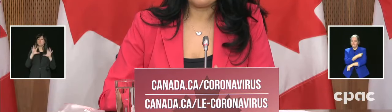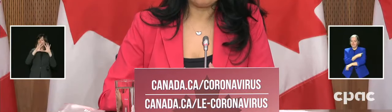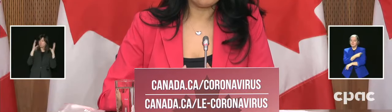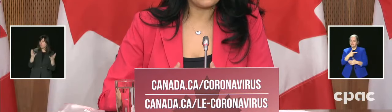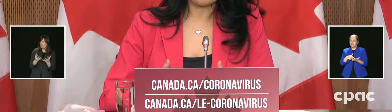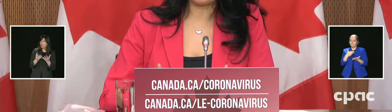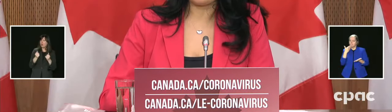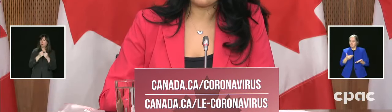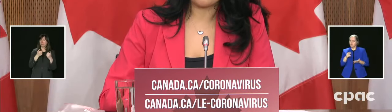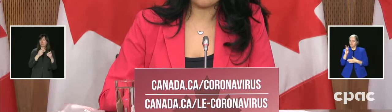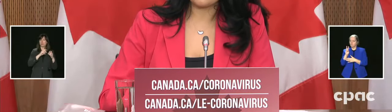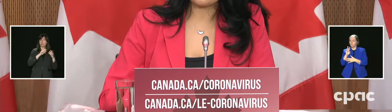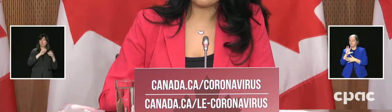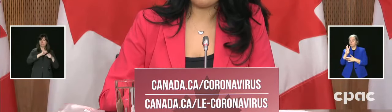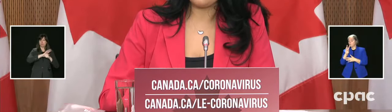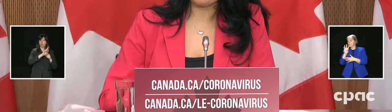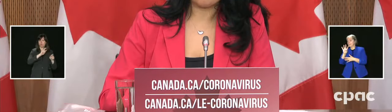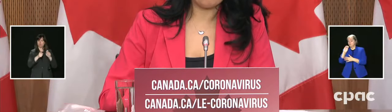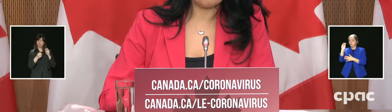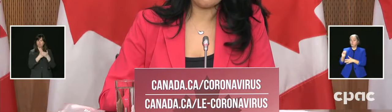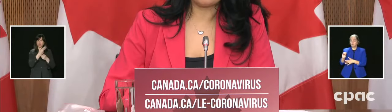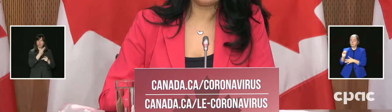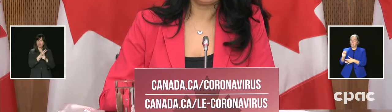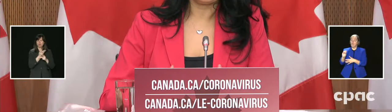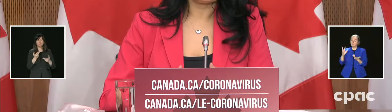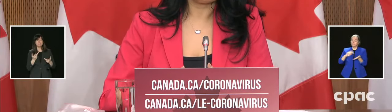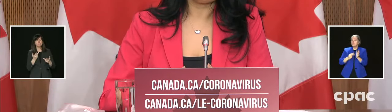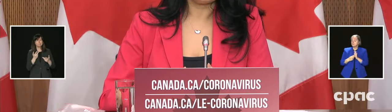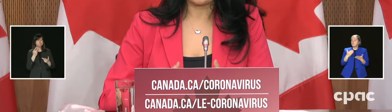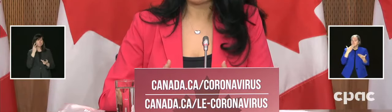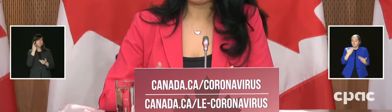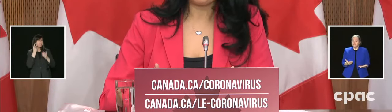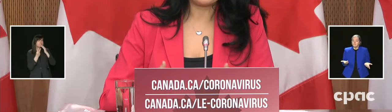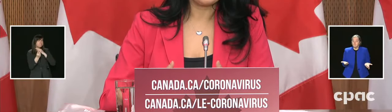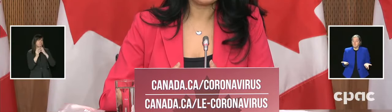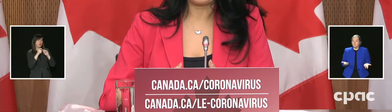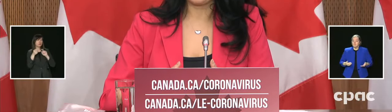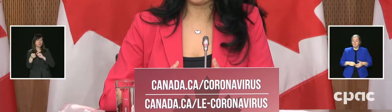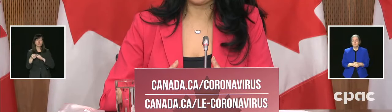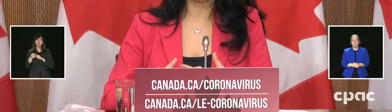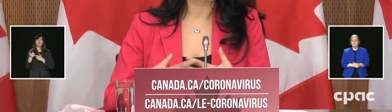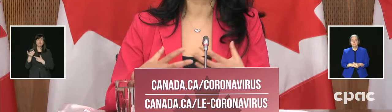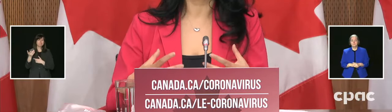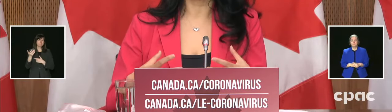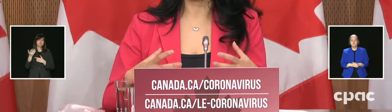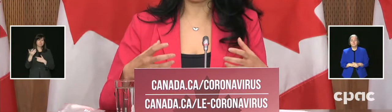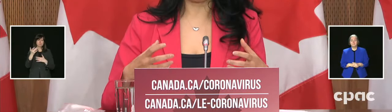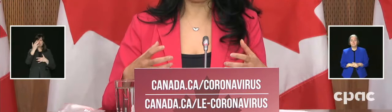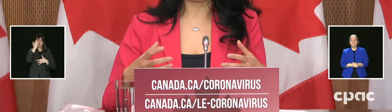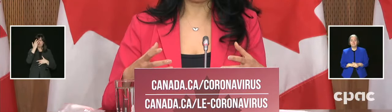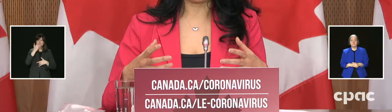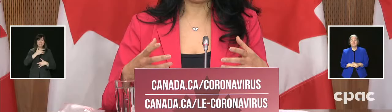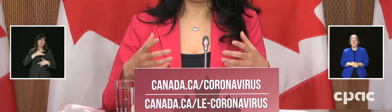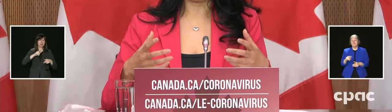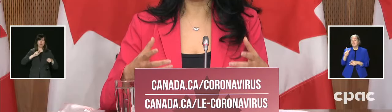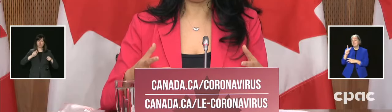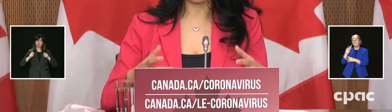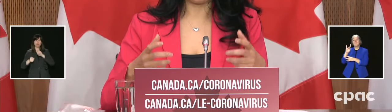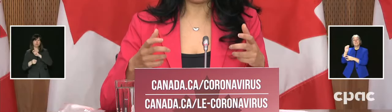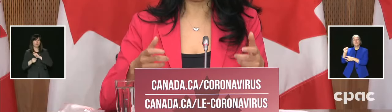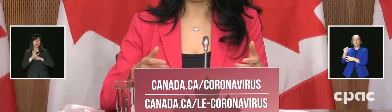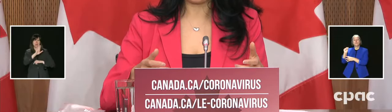variants, we have to think about what that's going to mean overall. Viruses mutate. They are designed to try to